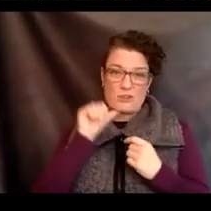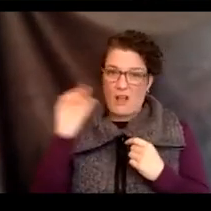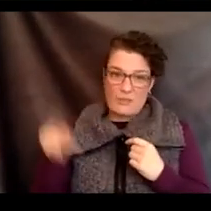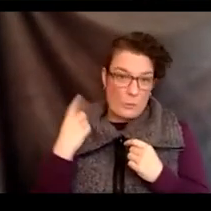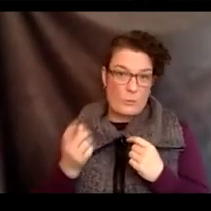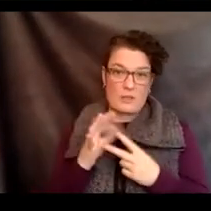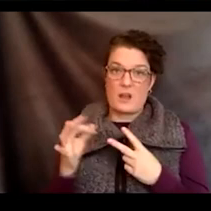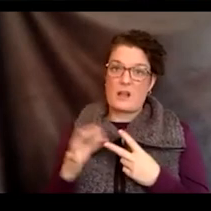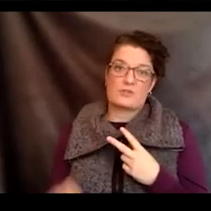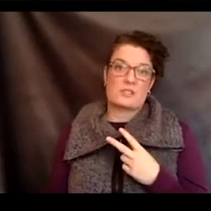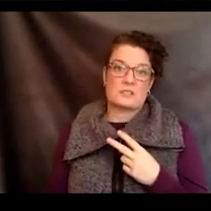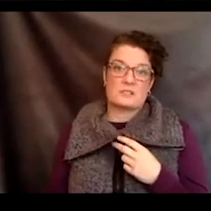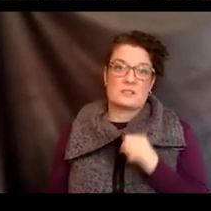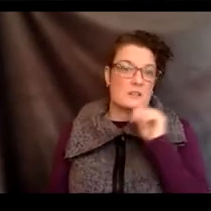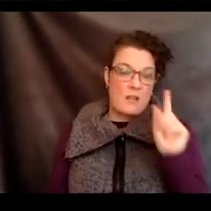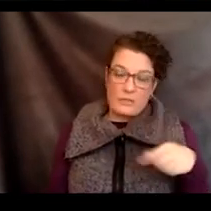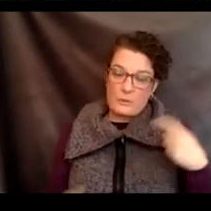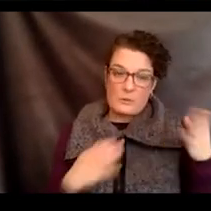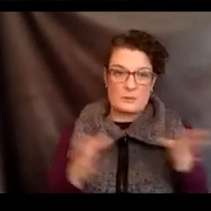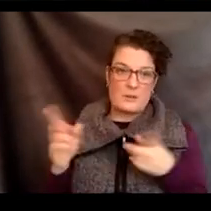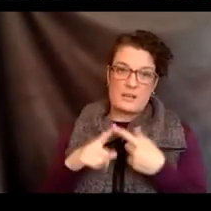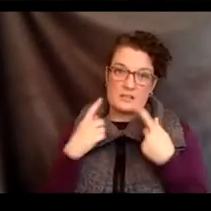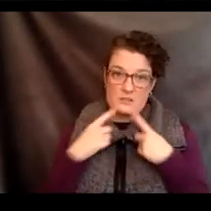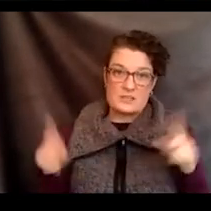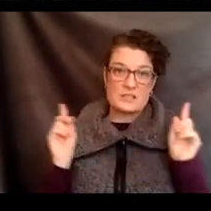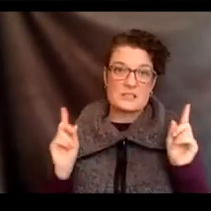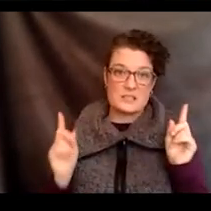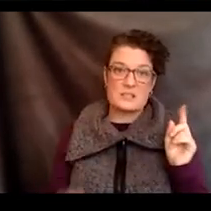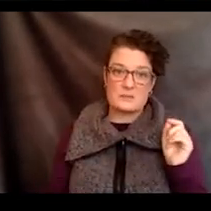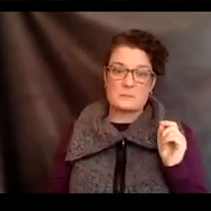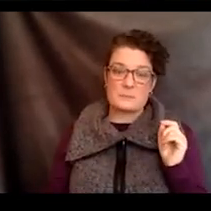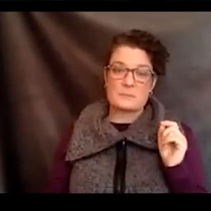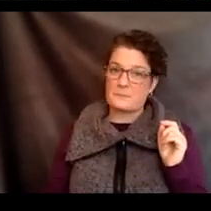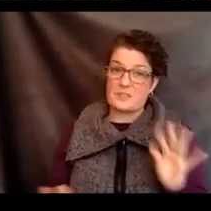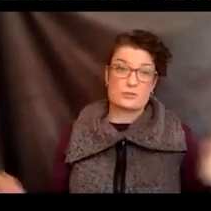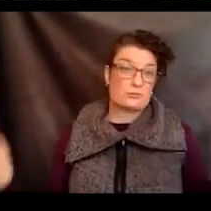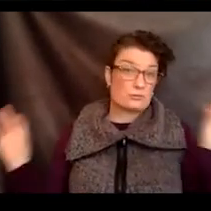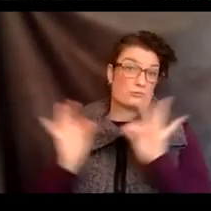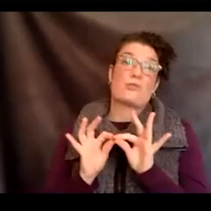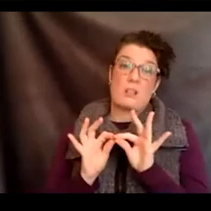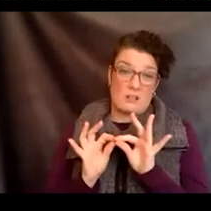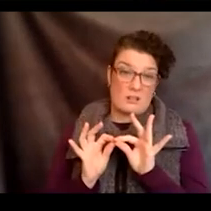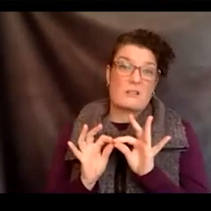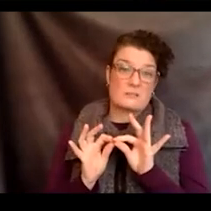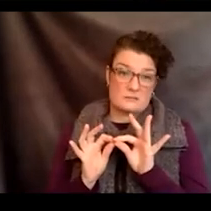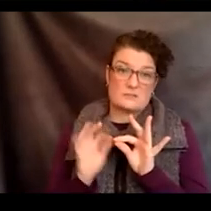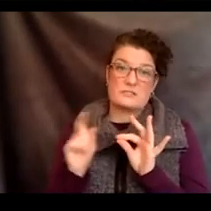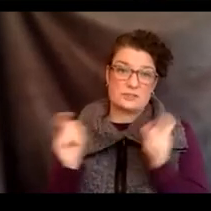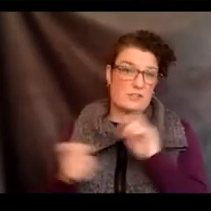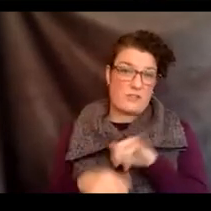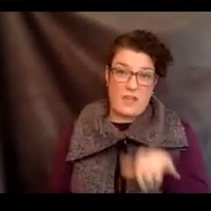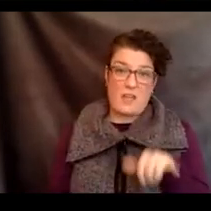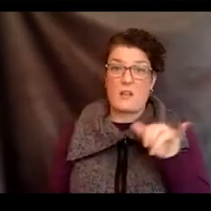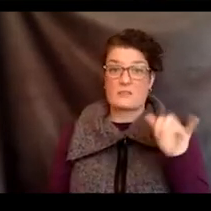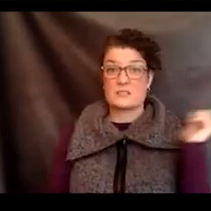and those are not the only ways to succeed, it's just crucial. So teaching students that, and obviously at all